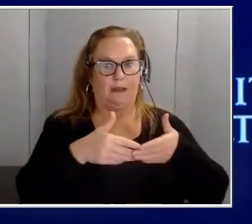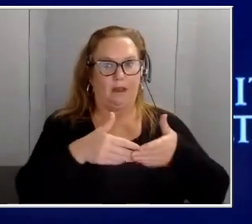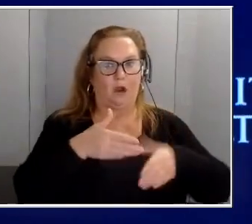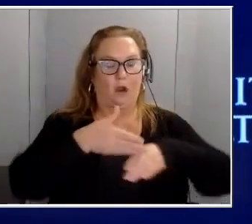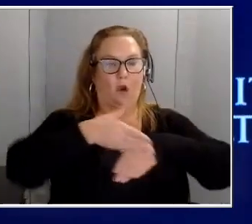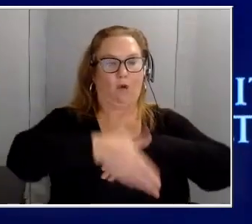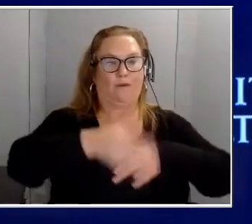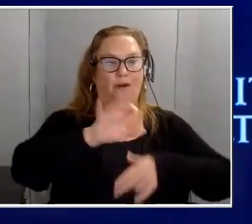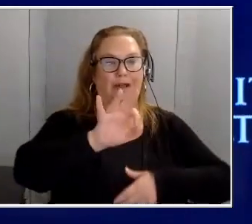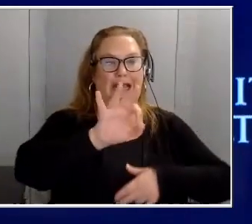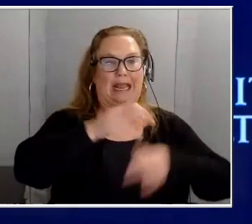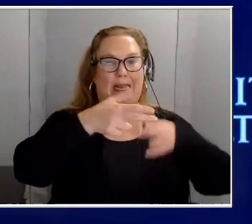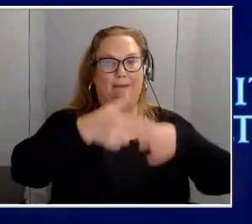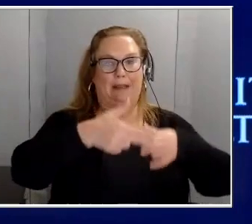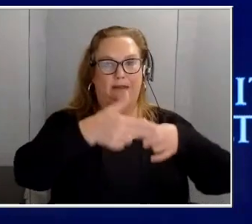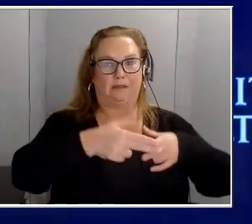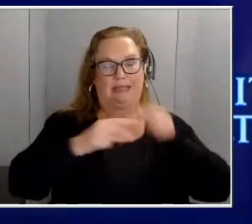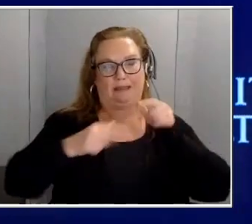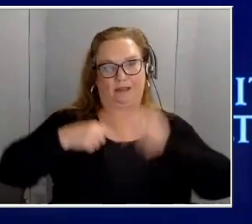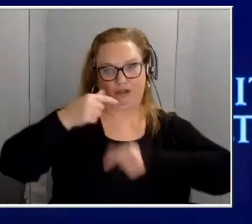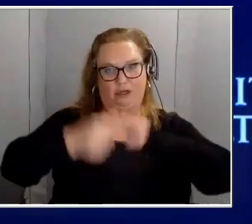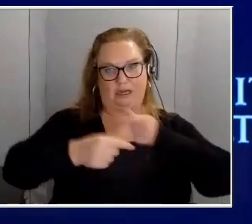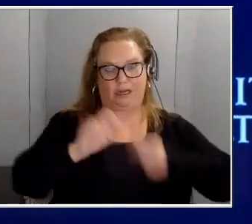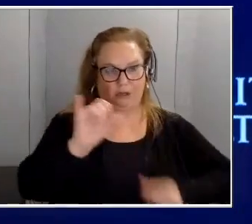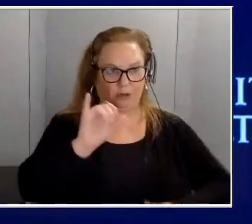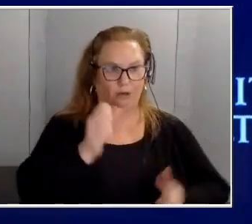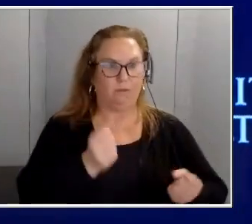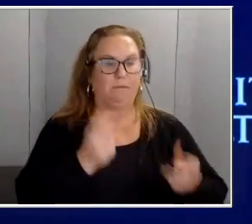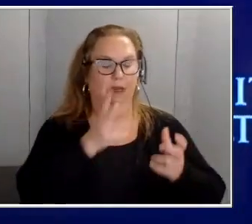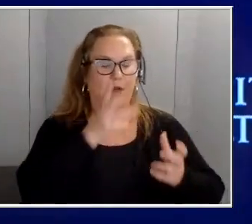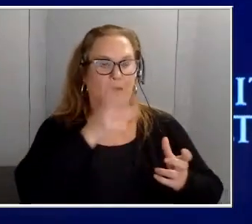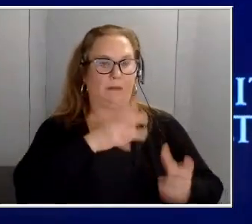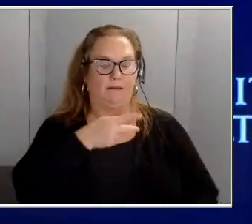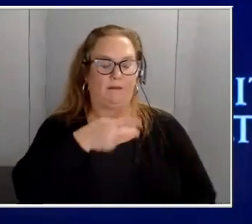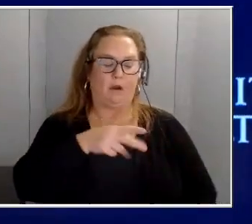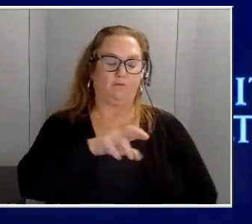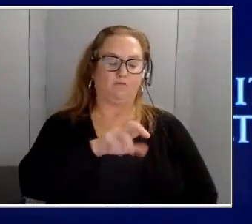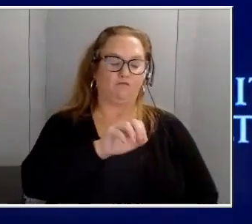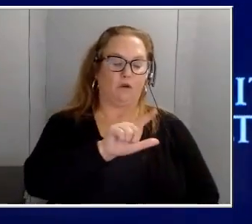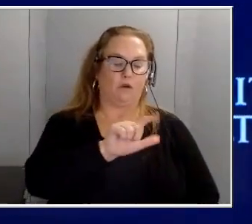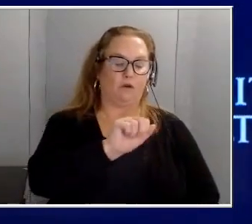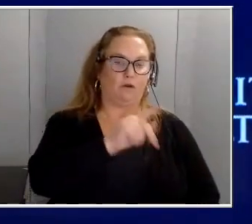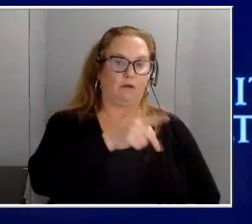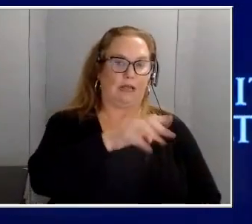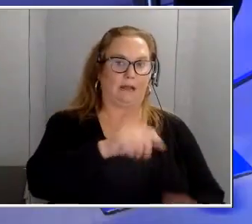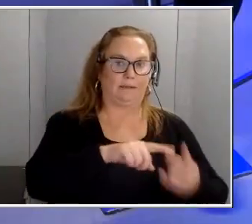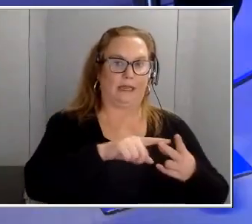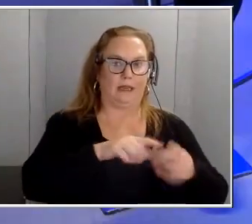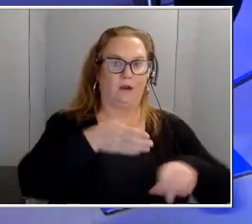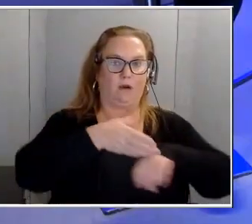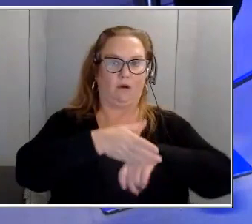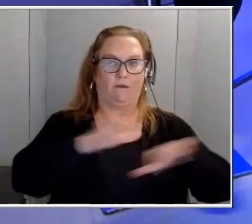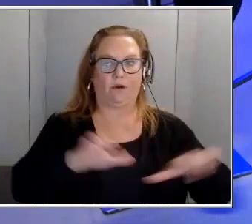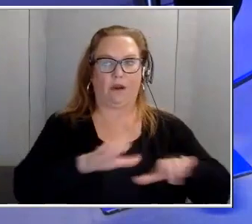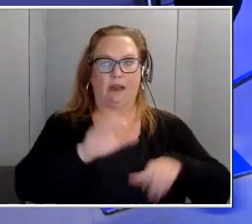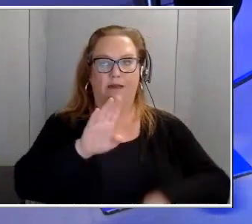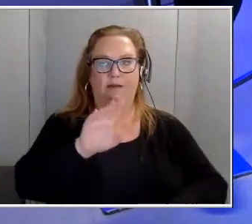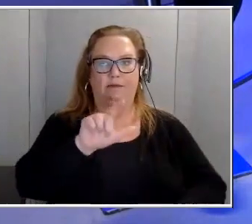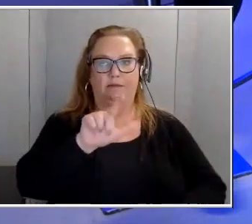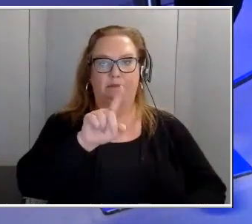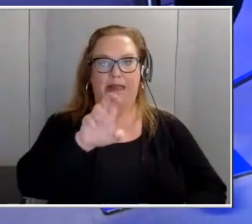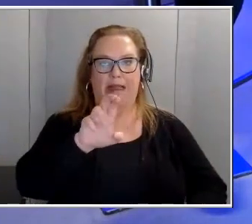pounds. There's also a genetic component. So a lot of women have prolapse and overactive bladder. Oh boy. Okay. Yeah.